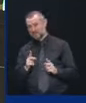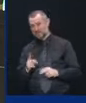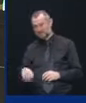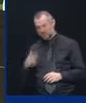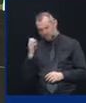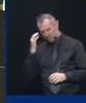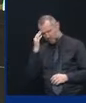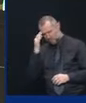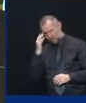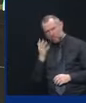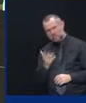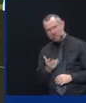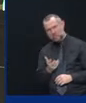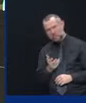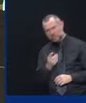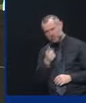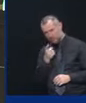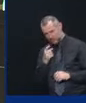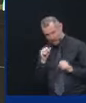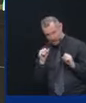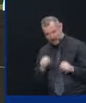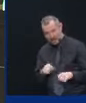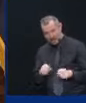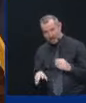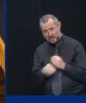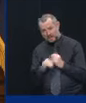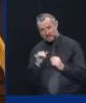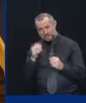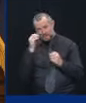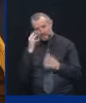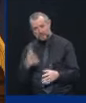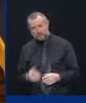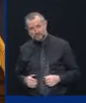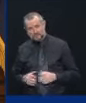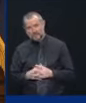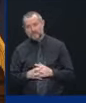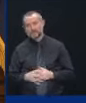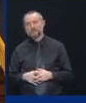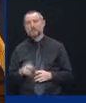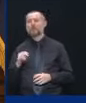that something, is that information that can be added? Yeah,